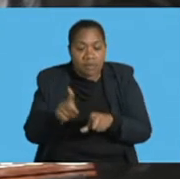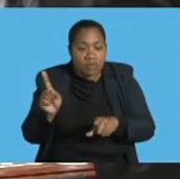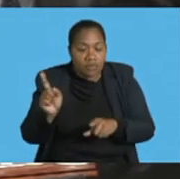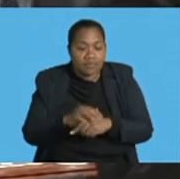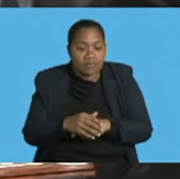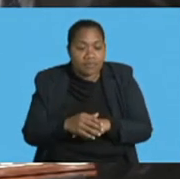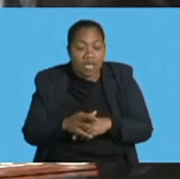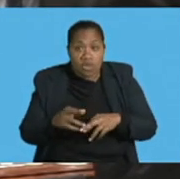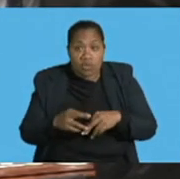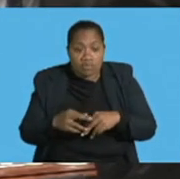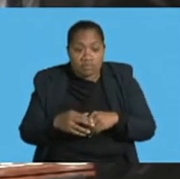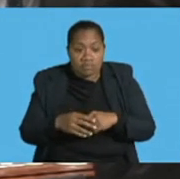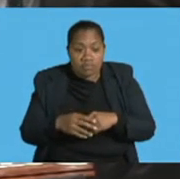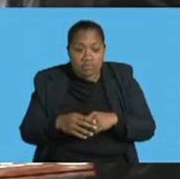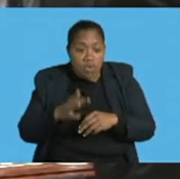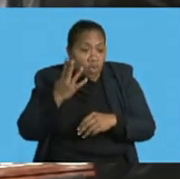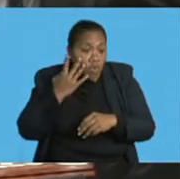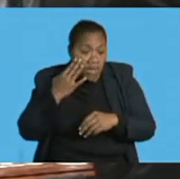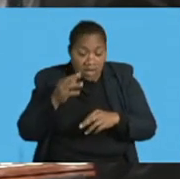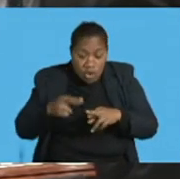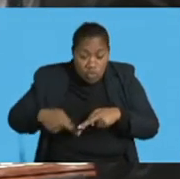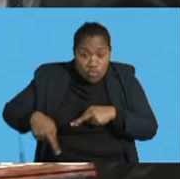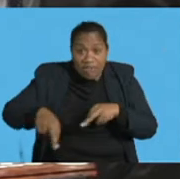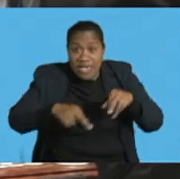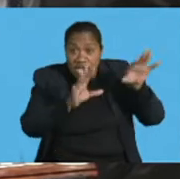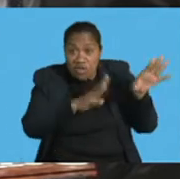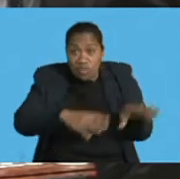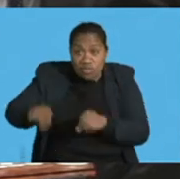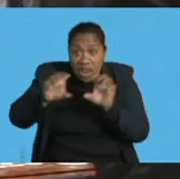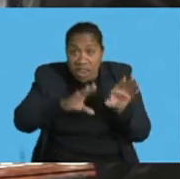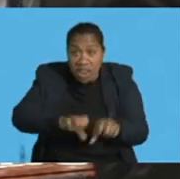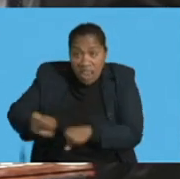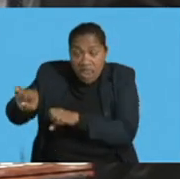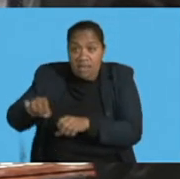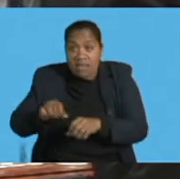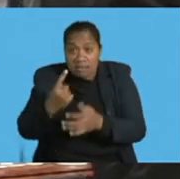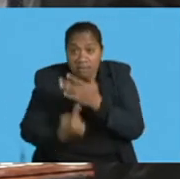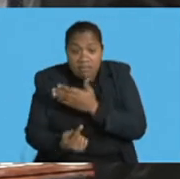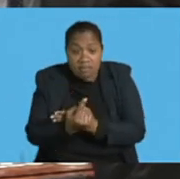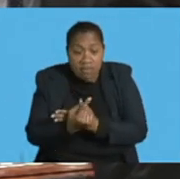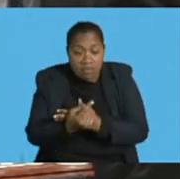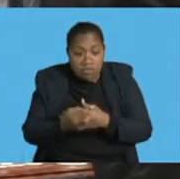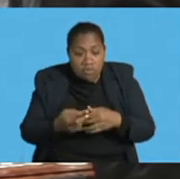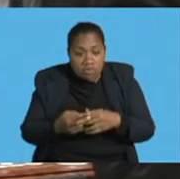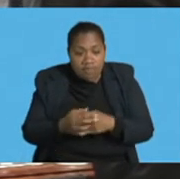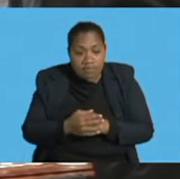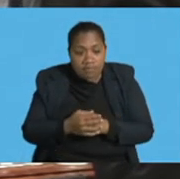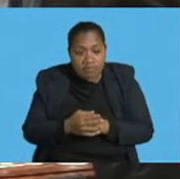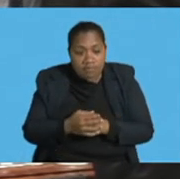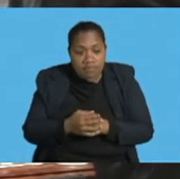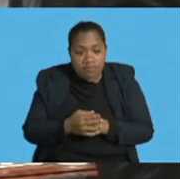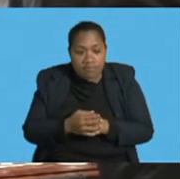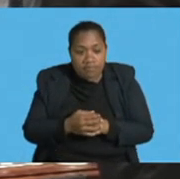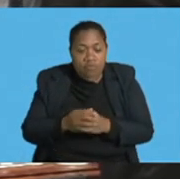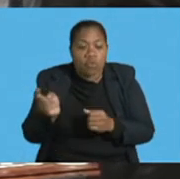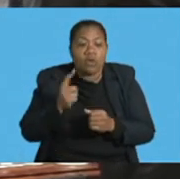when the river bank erosion takes place, then the water, the stream flow, changes its course. So with the training work, what we're trying to